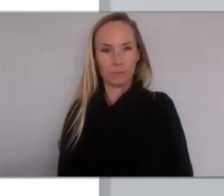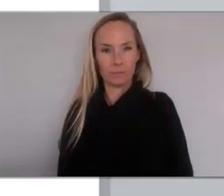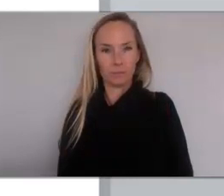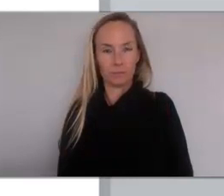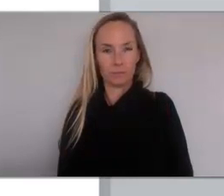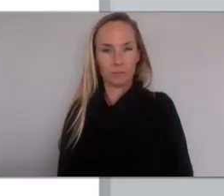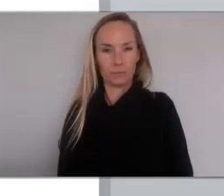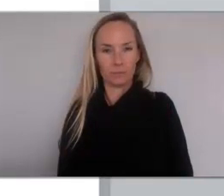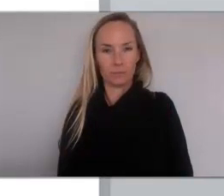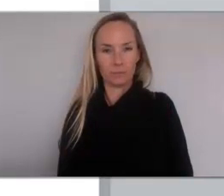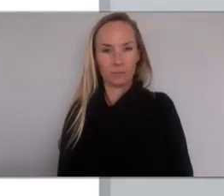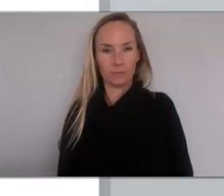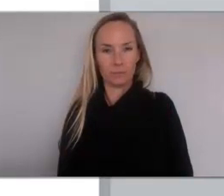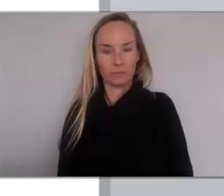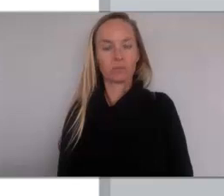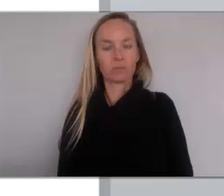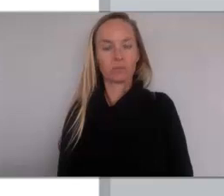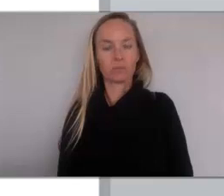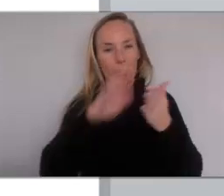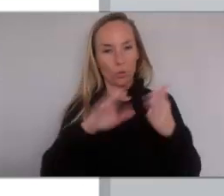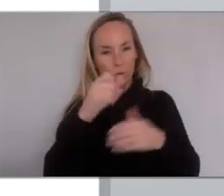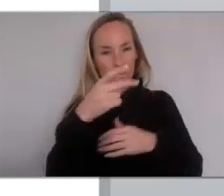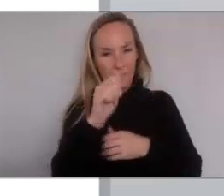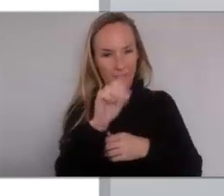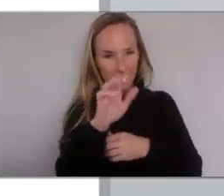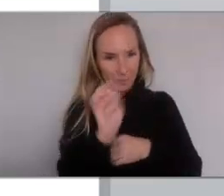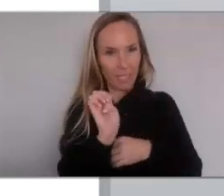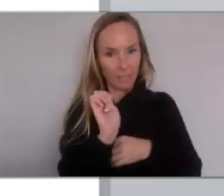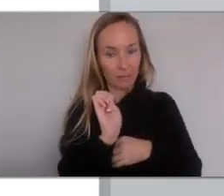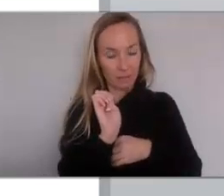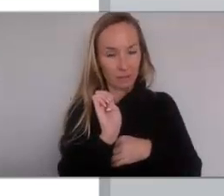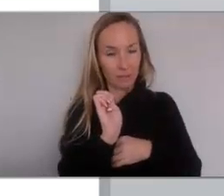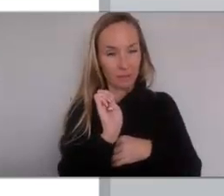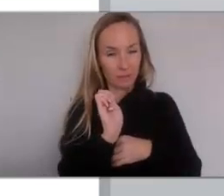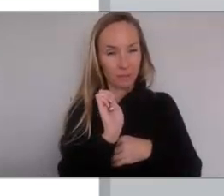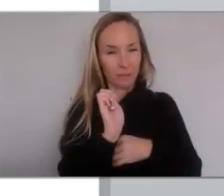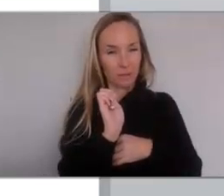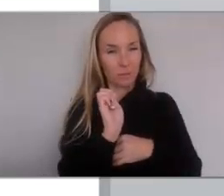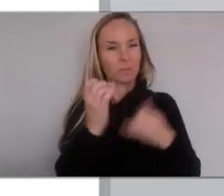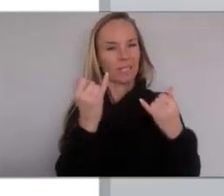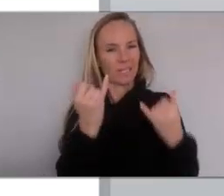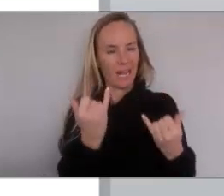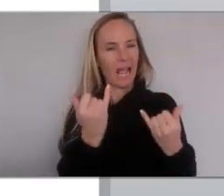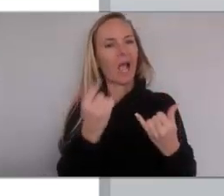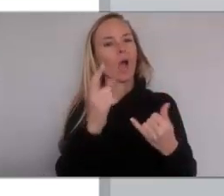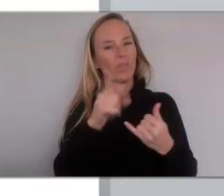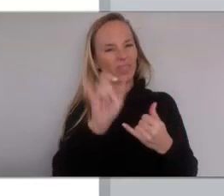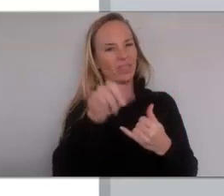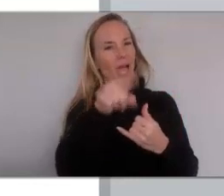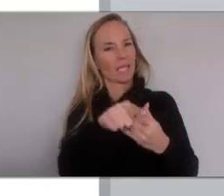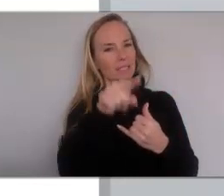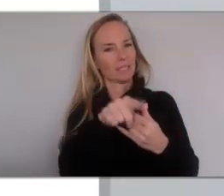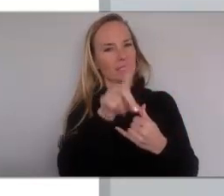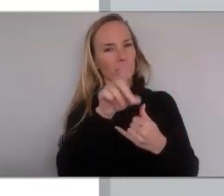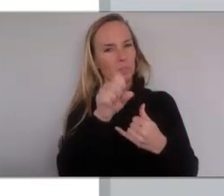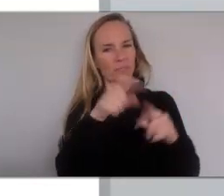Let's do that again. I was doing it too fast. Okay, remove space. And so it removed those empty spaces. So now it is for sure double spaced. But